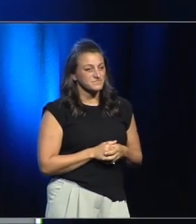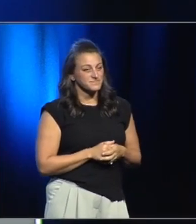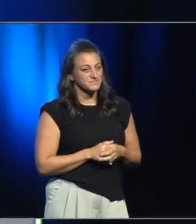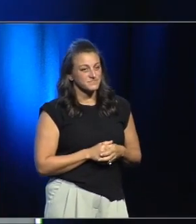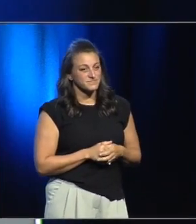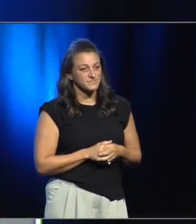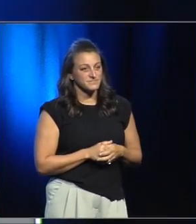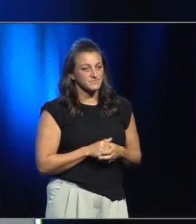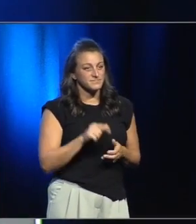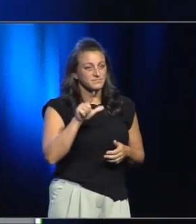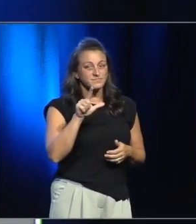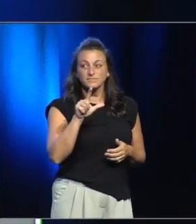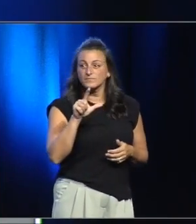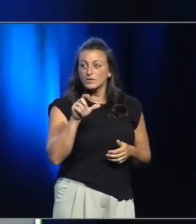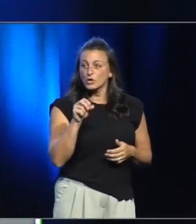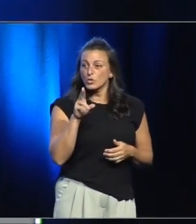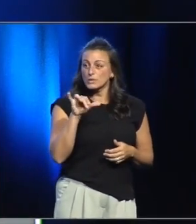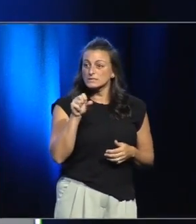Louise?